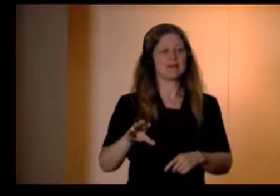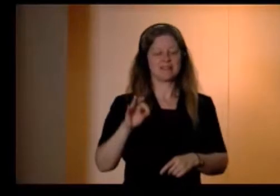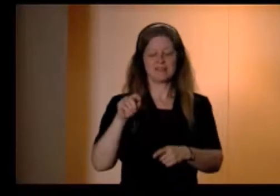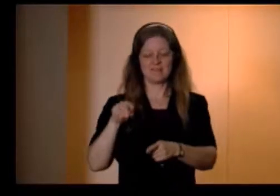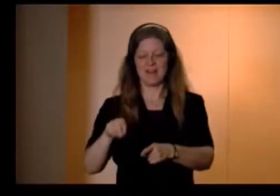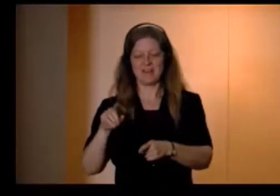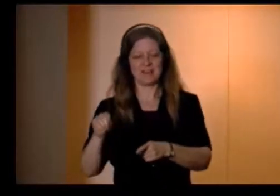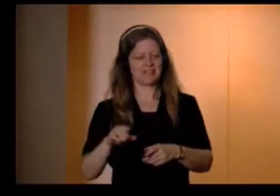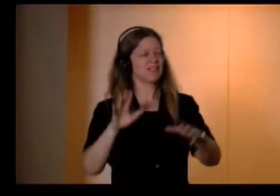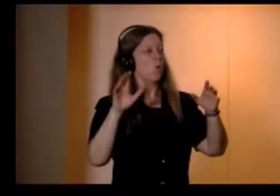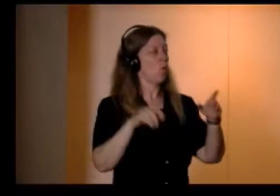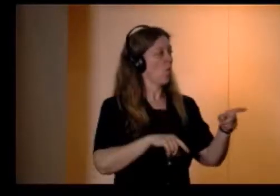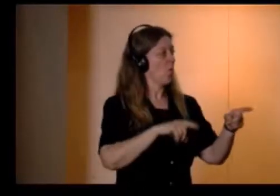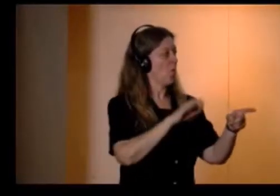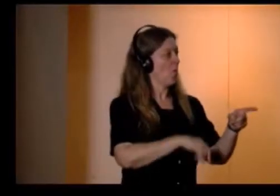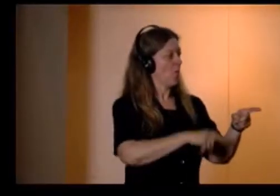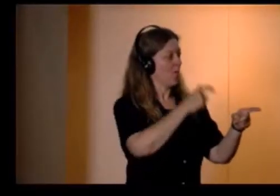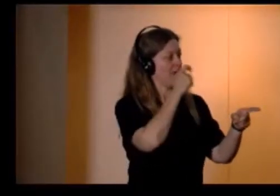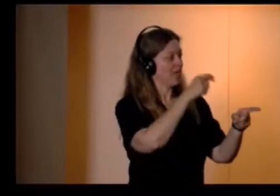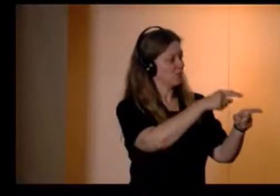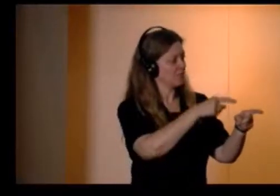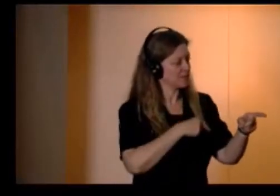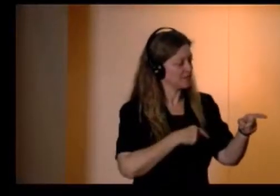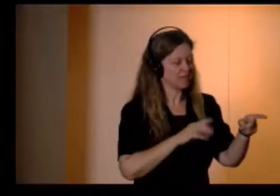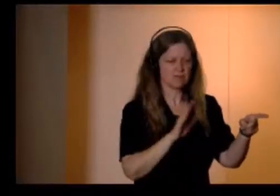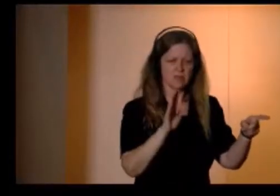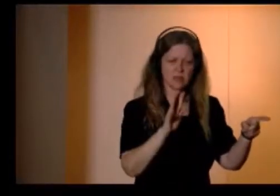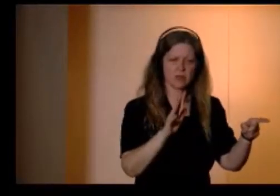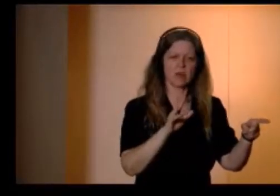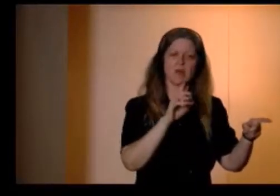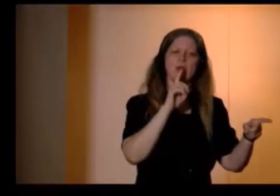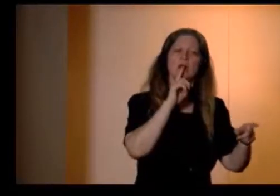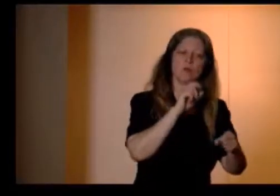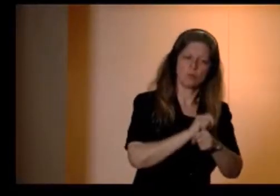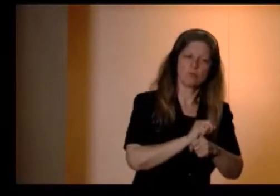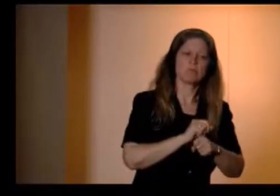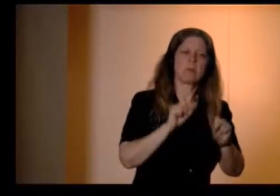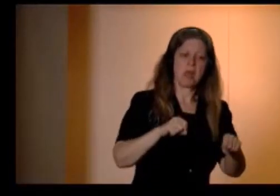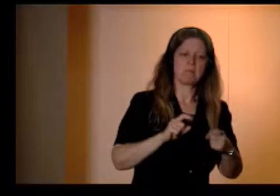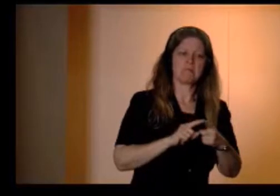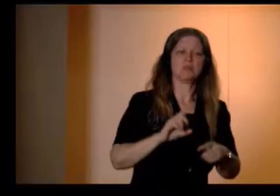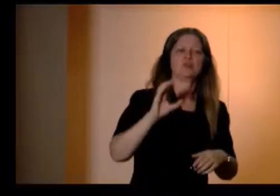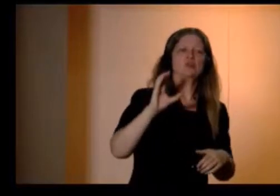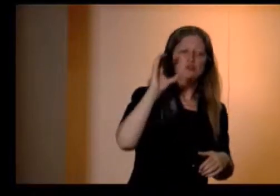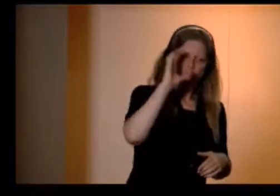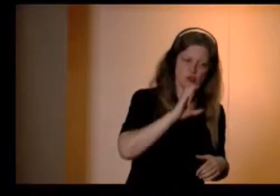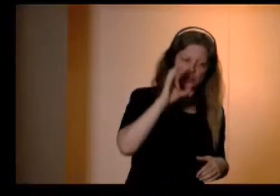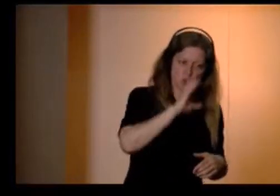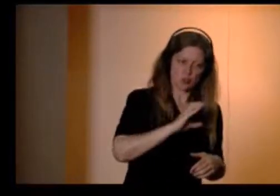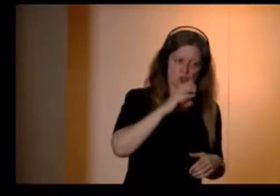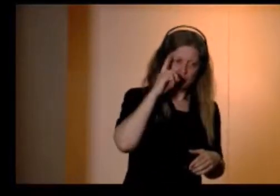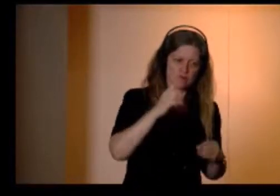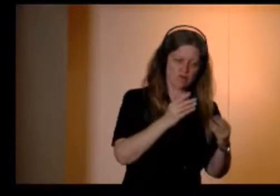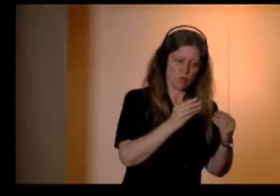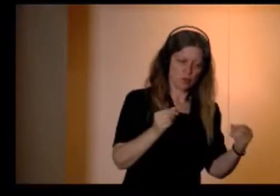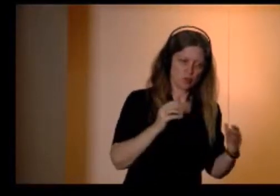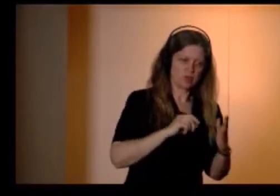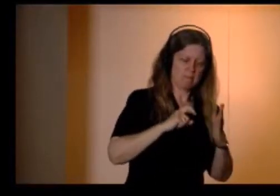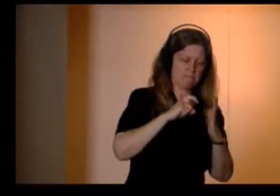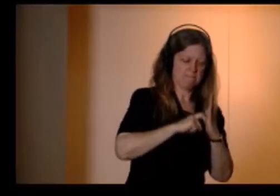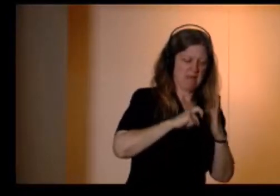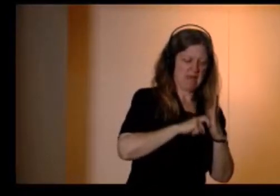that's fantastic what I found here, but really being able to search, being really able to look for solution and mine this knowledge just